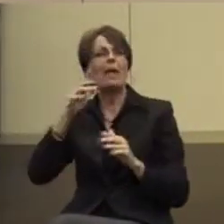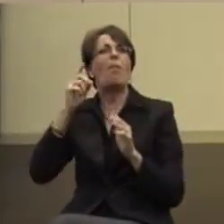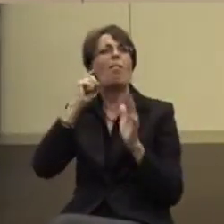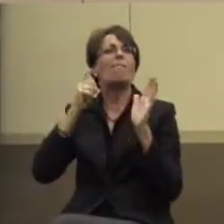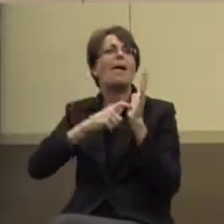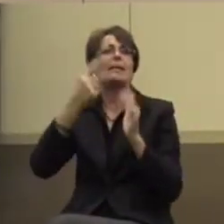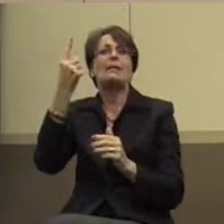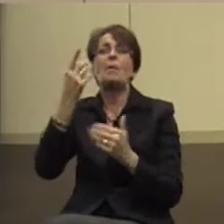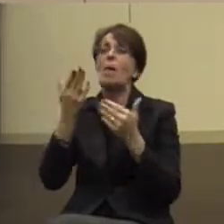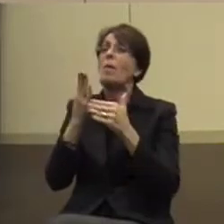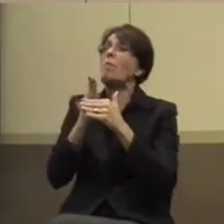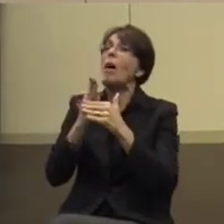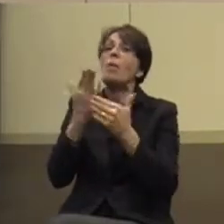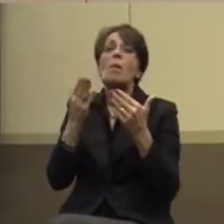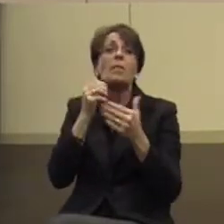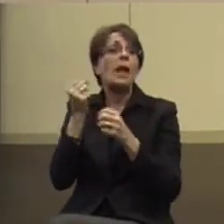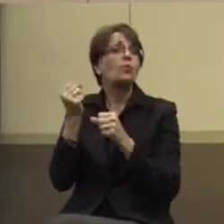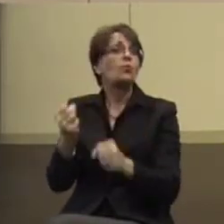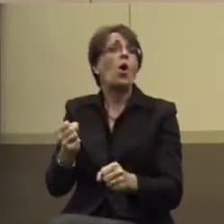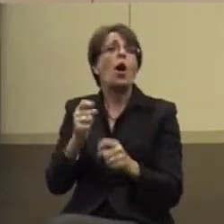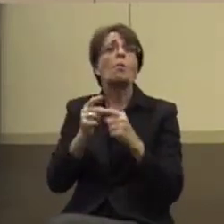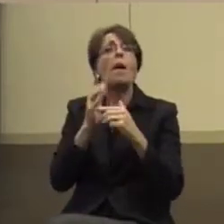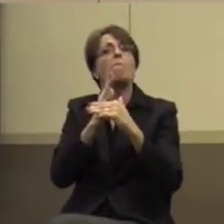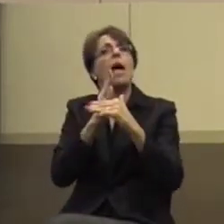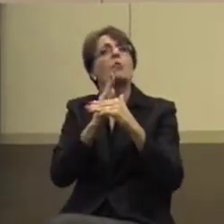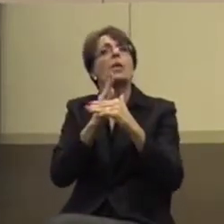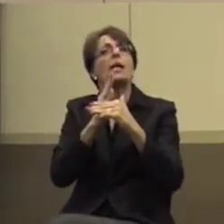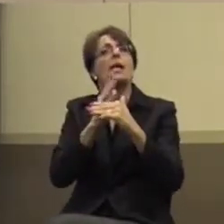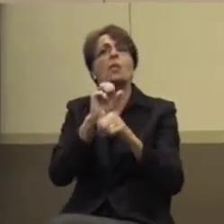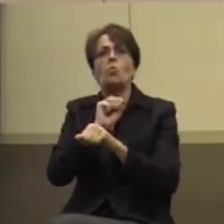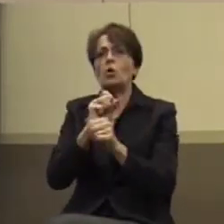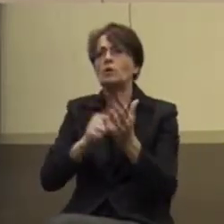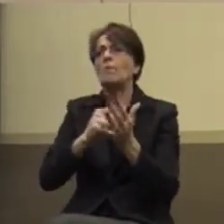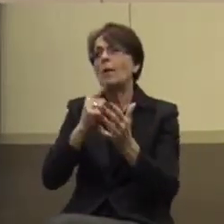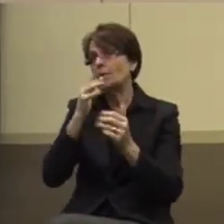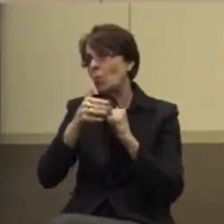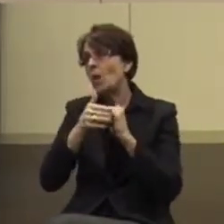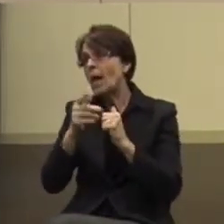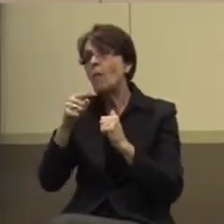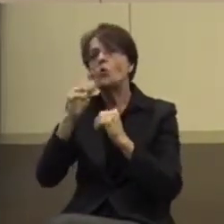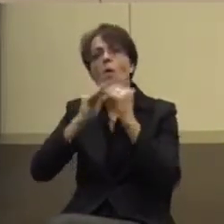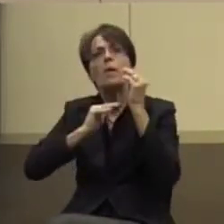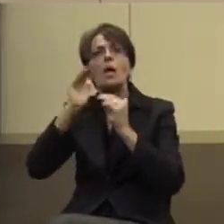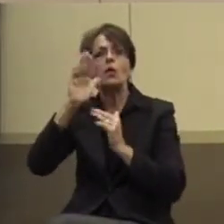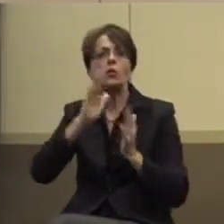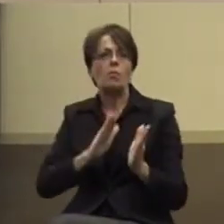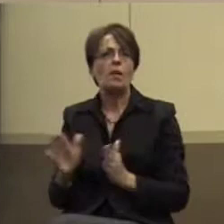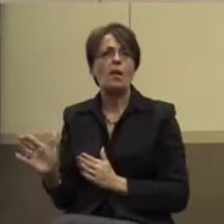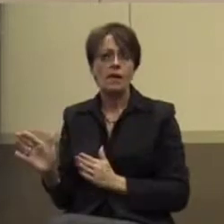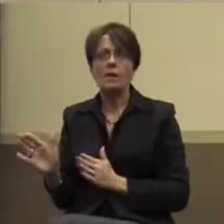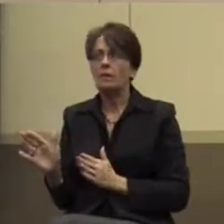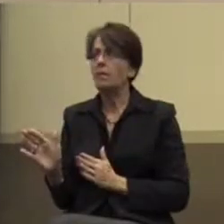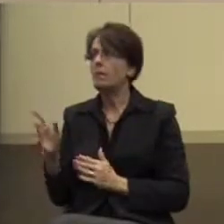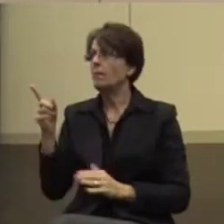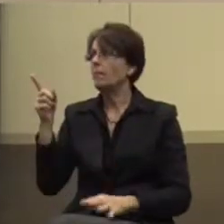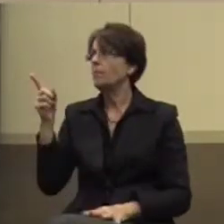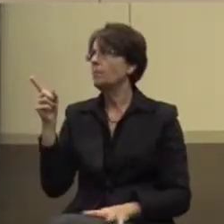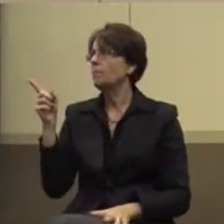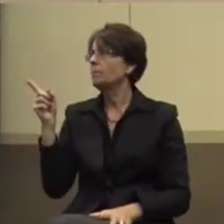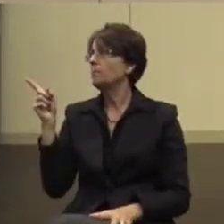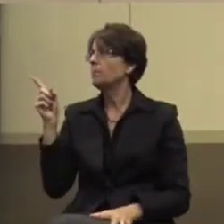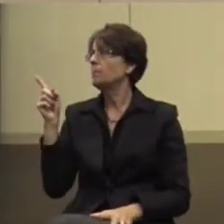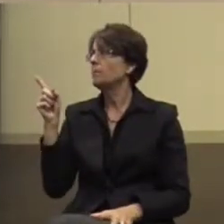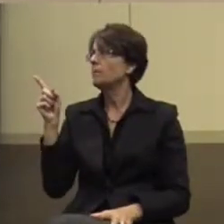something that's maybe moderate, may not be strong, but moderate works sometimes, and that's going to help you, just build your plan. Go